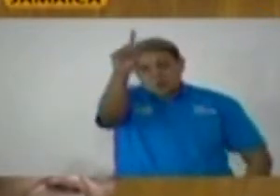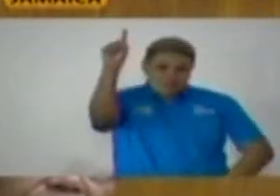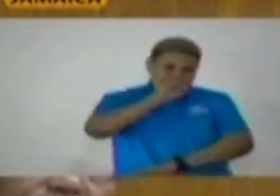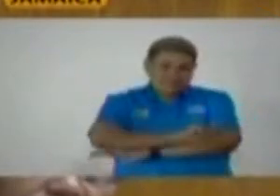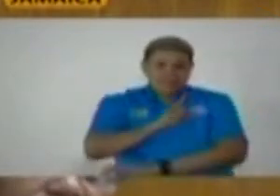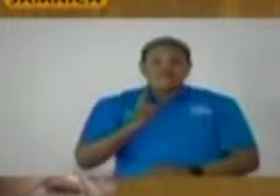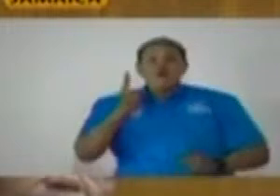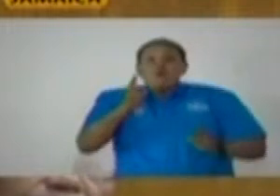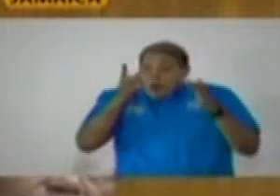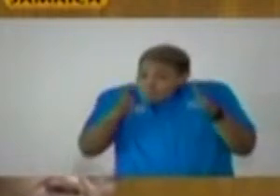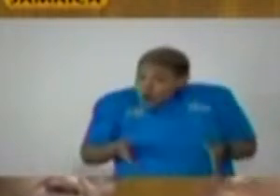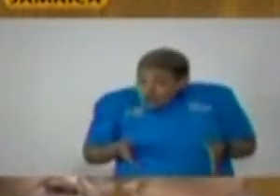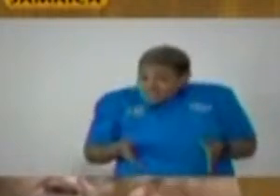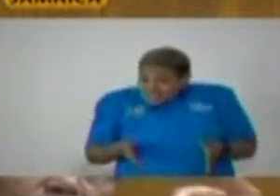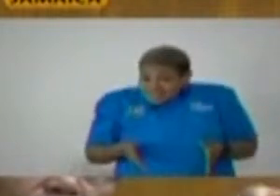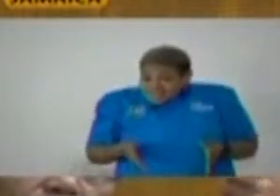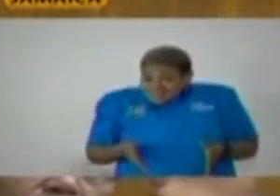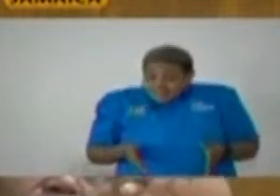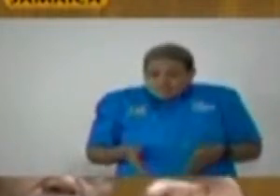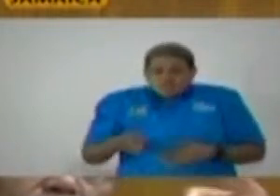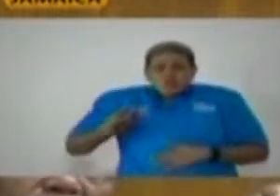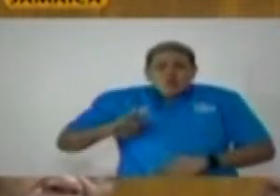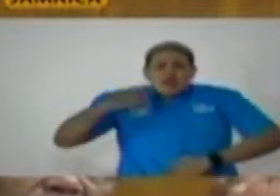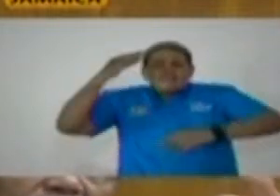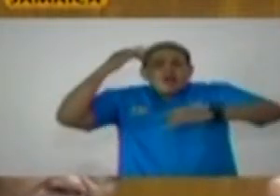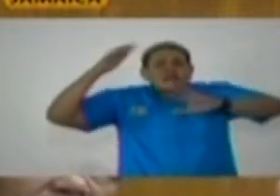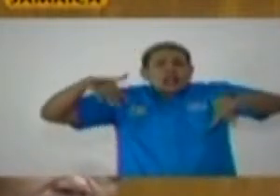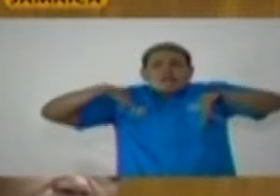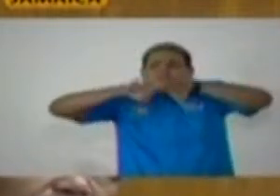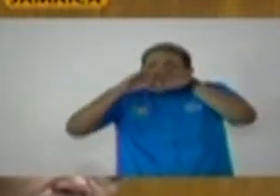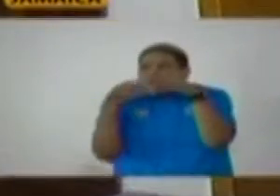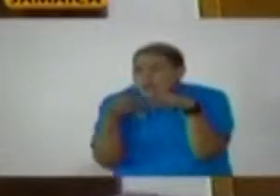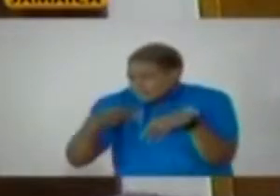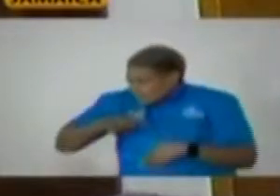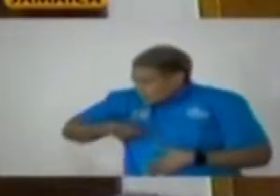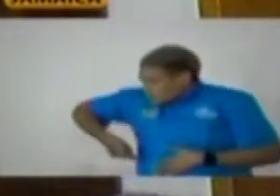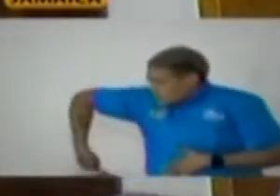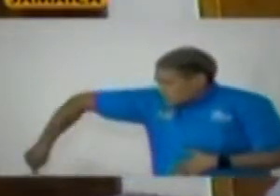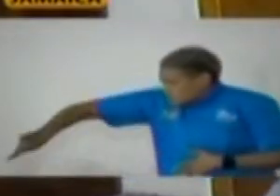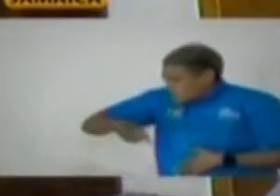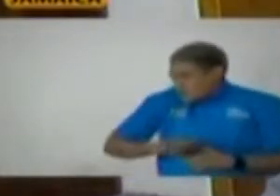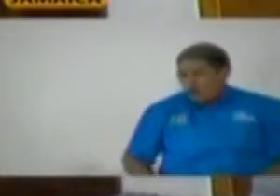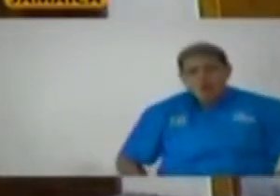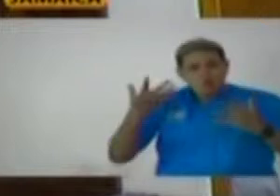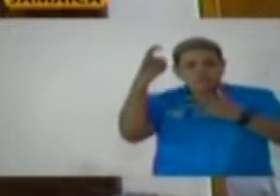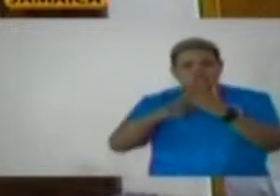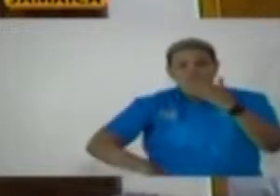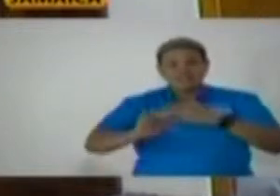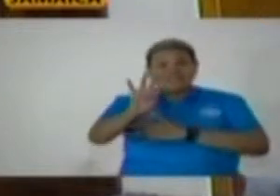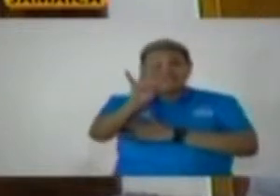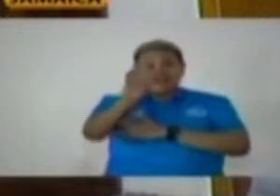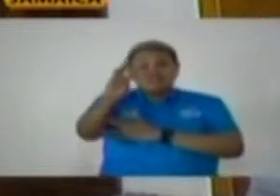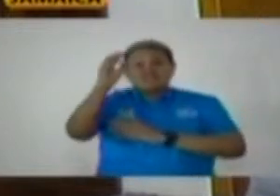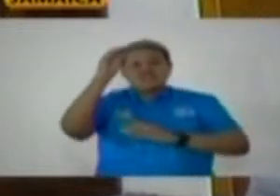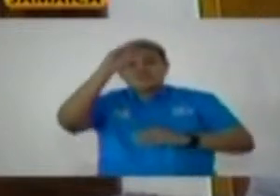One person. And so we haven't considered the family yet. That is 46% of the